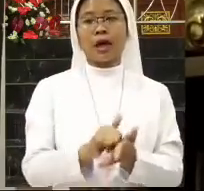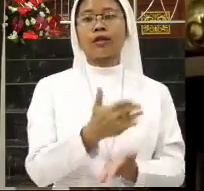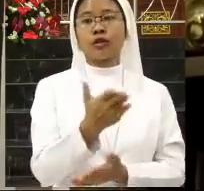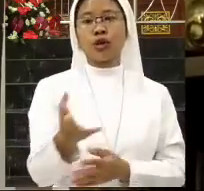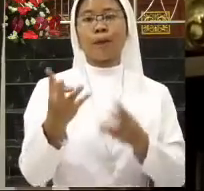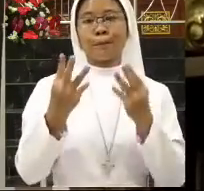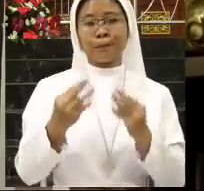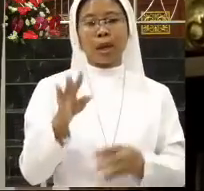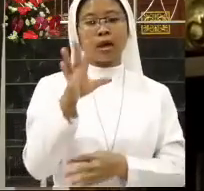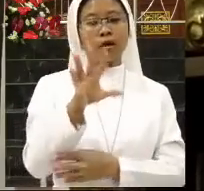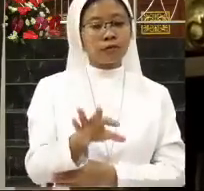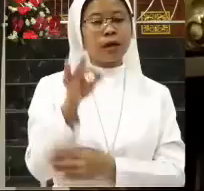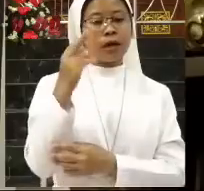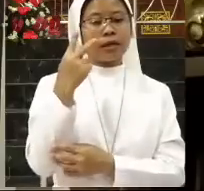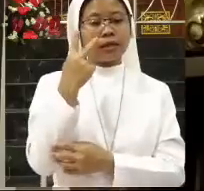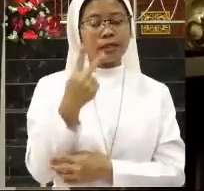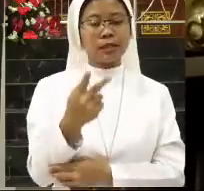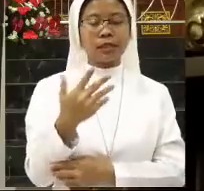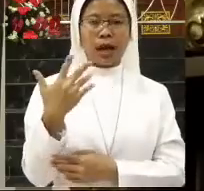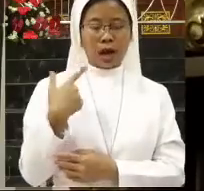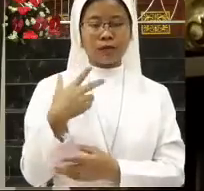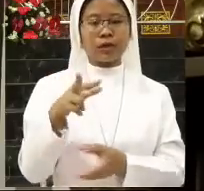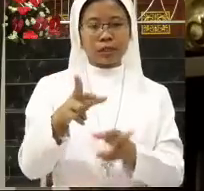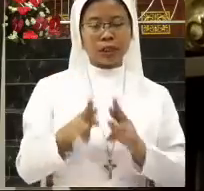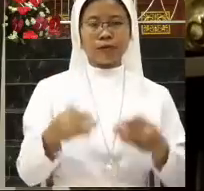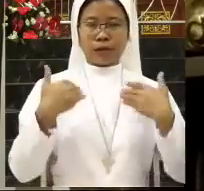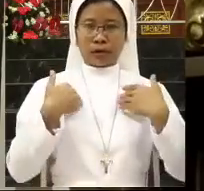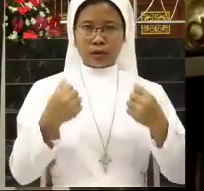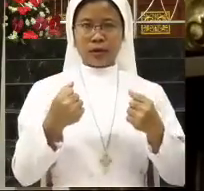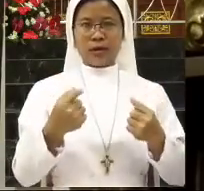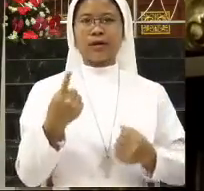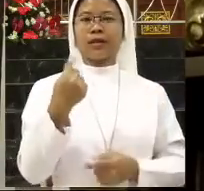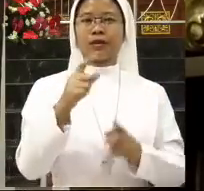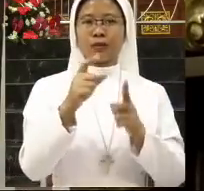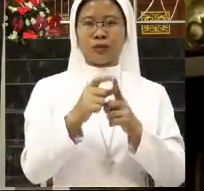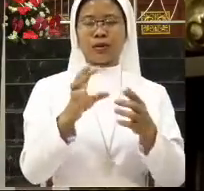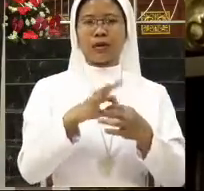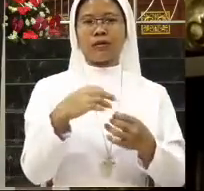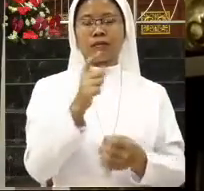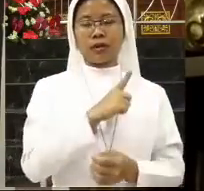may find healing. The word